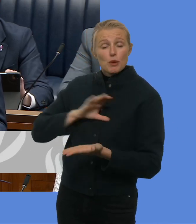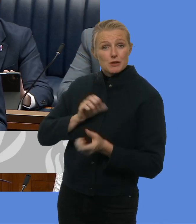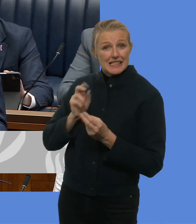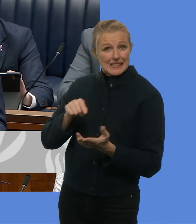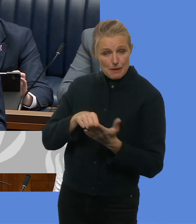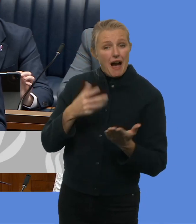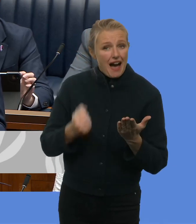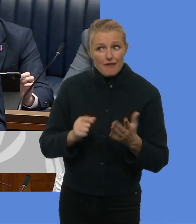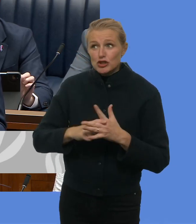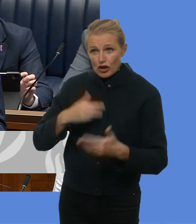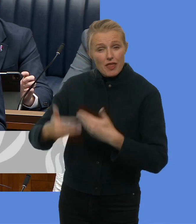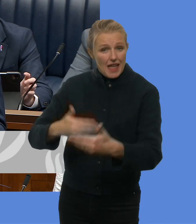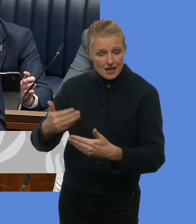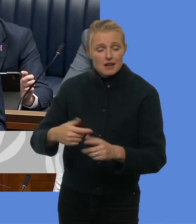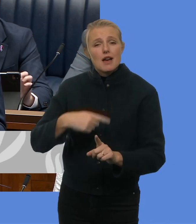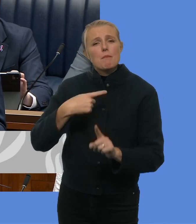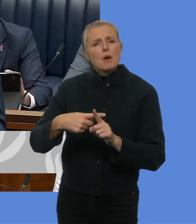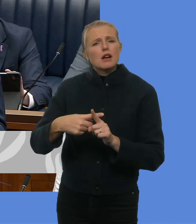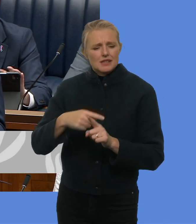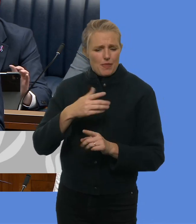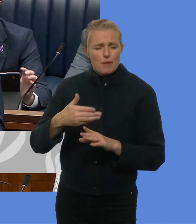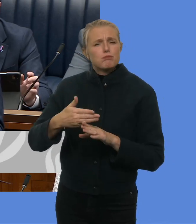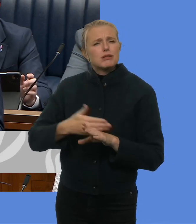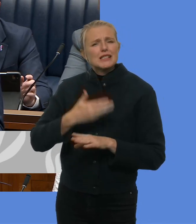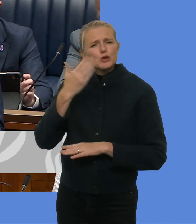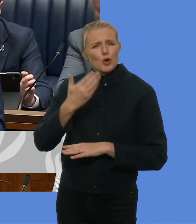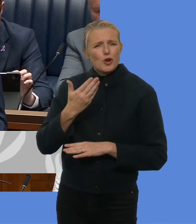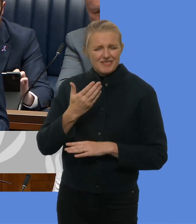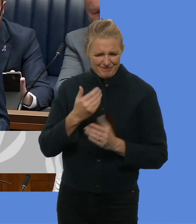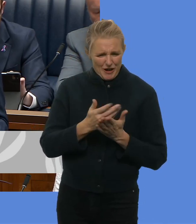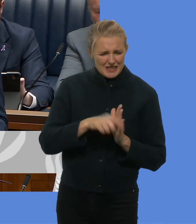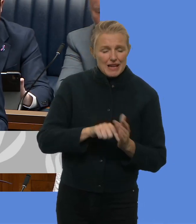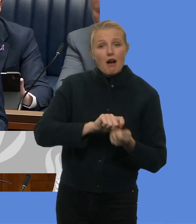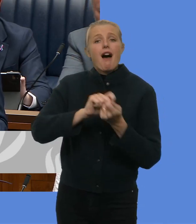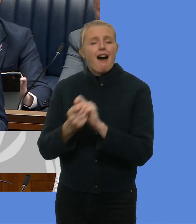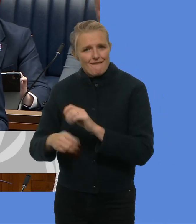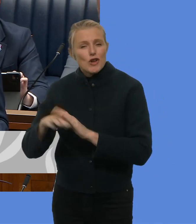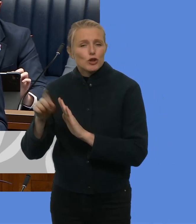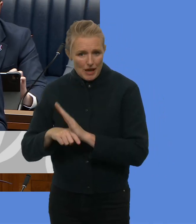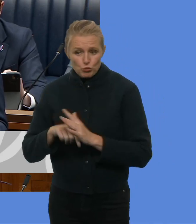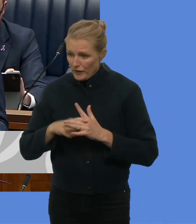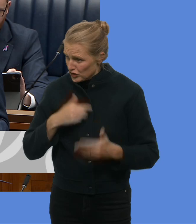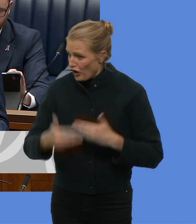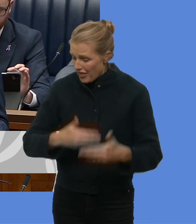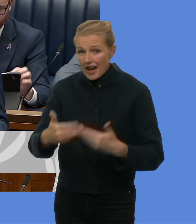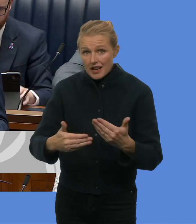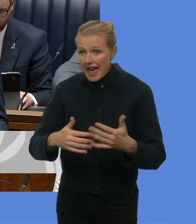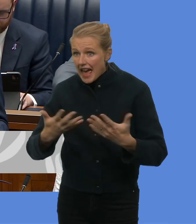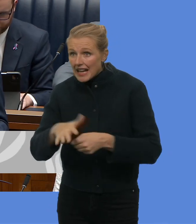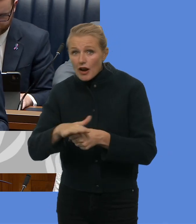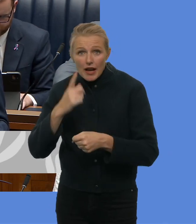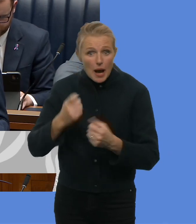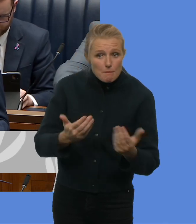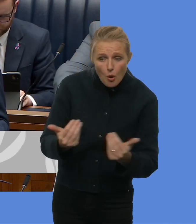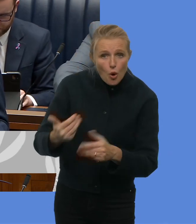then the standardisation of that preschool provision towards full-time places. And where we can do more, then I'll want to